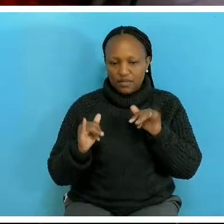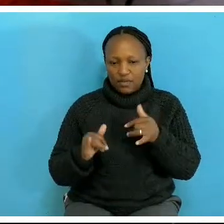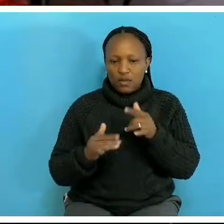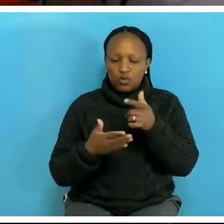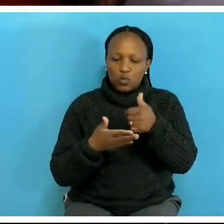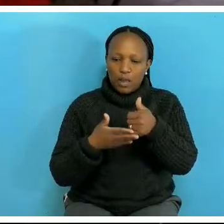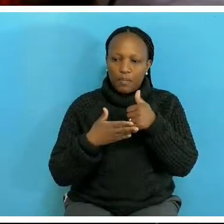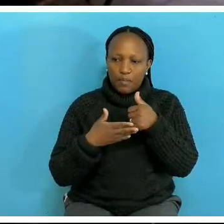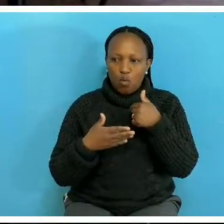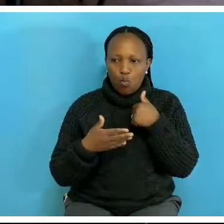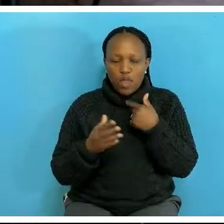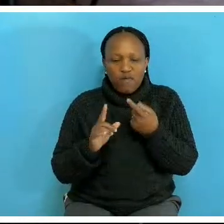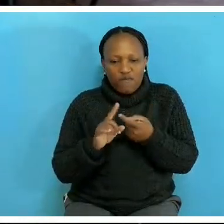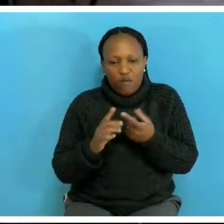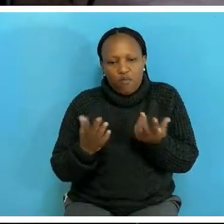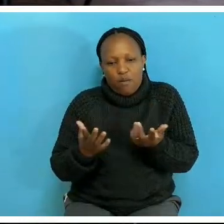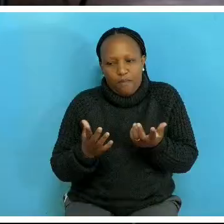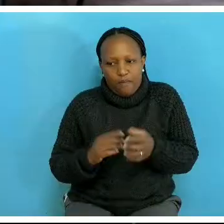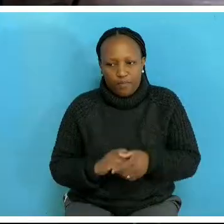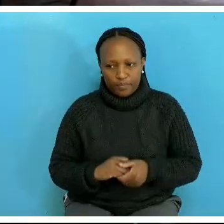to understand where we are coming from.